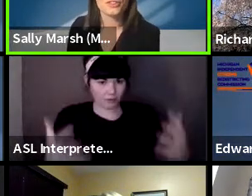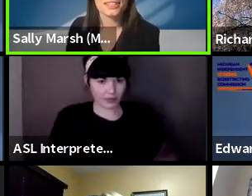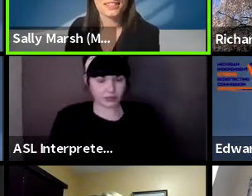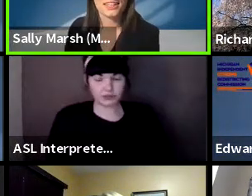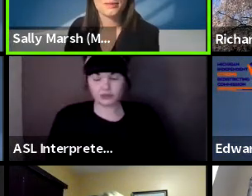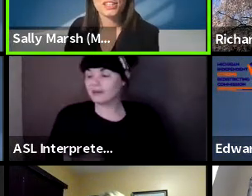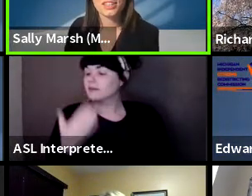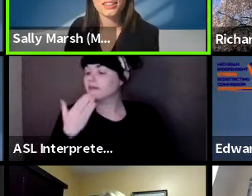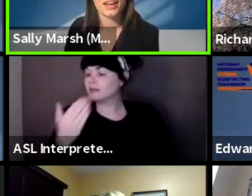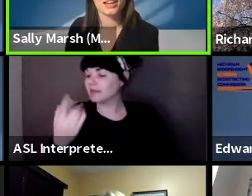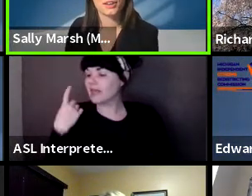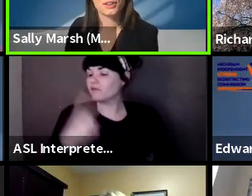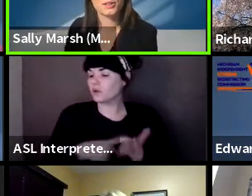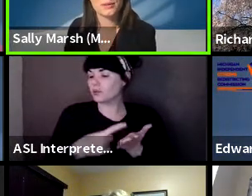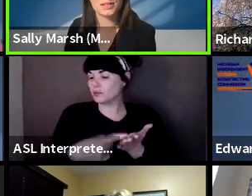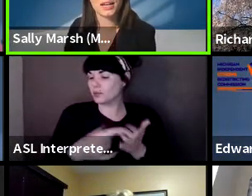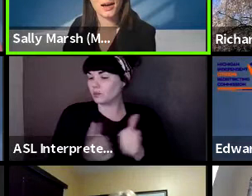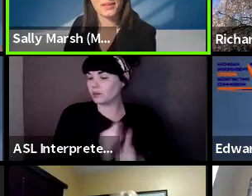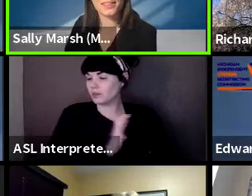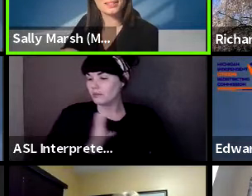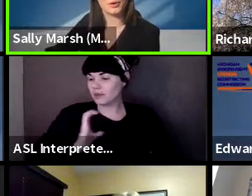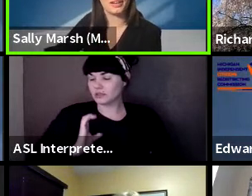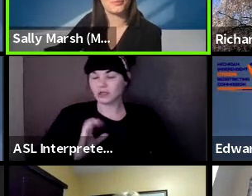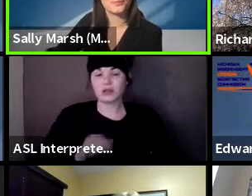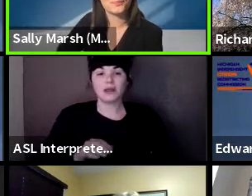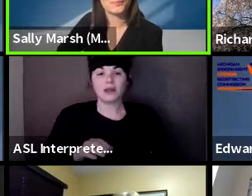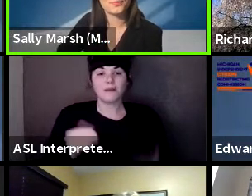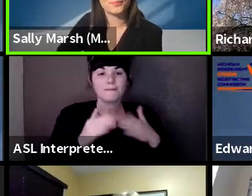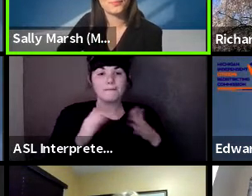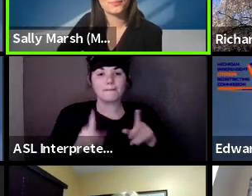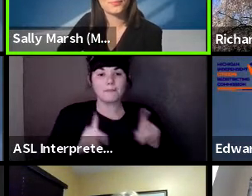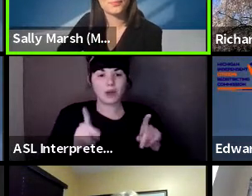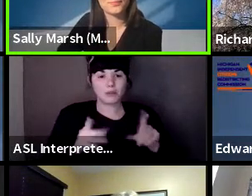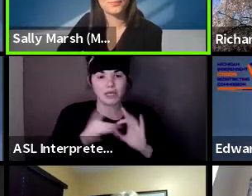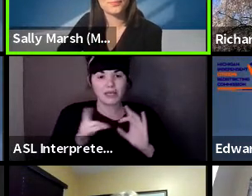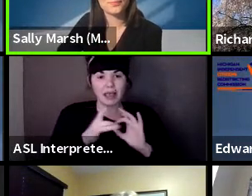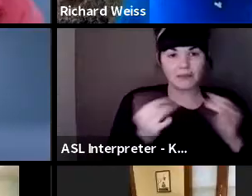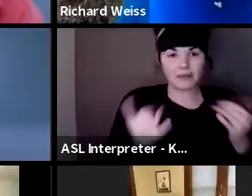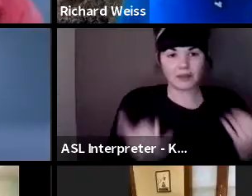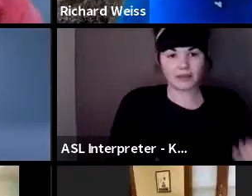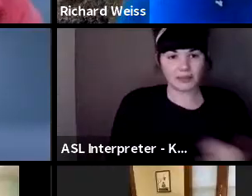Thank you for addressing the commission, and that concludes public comment this morning.